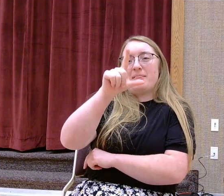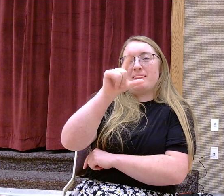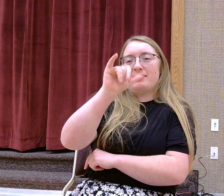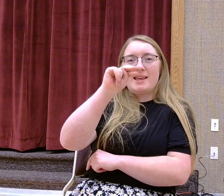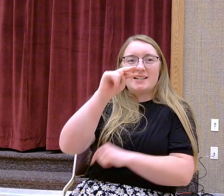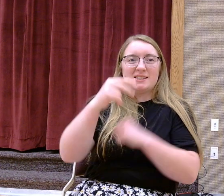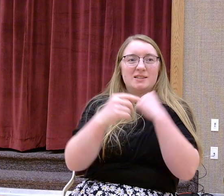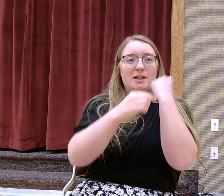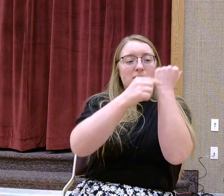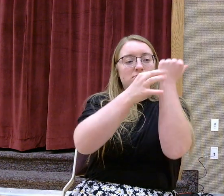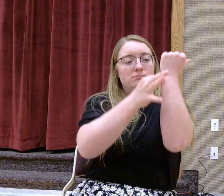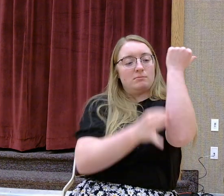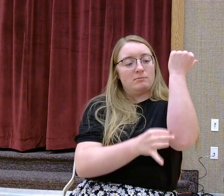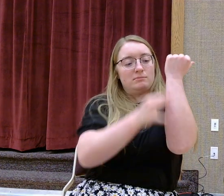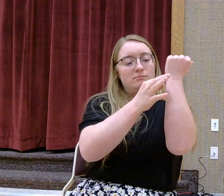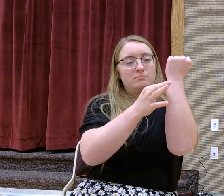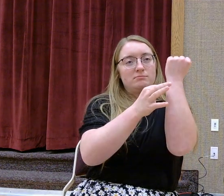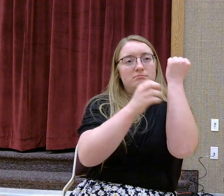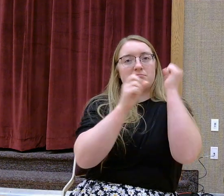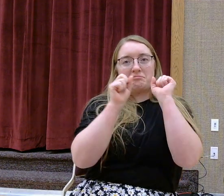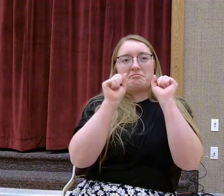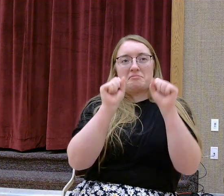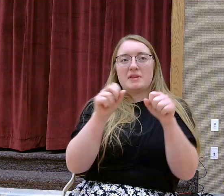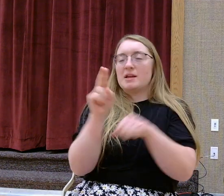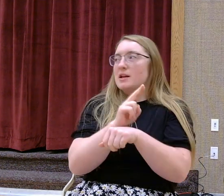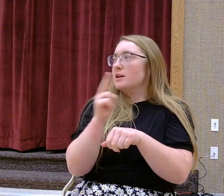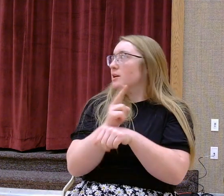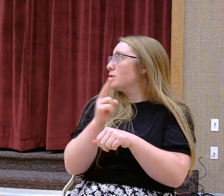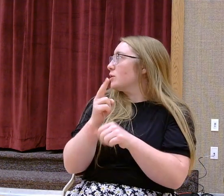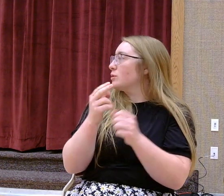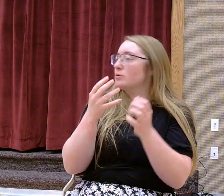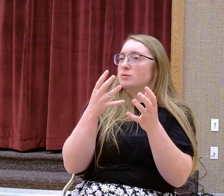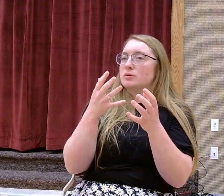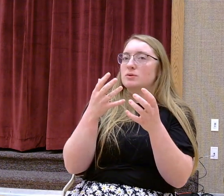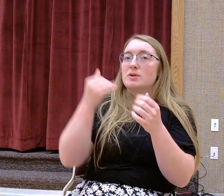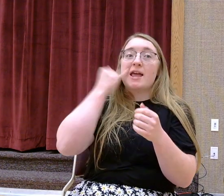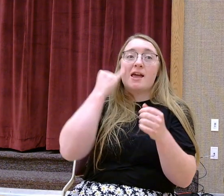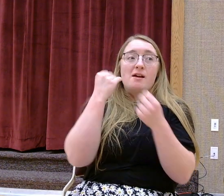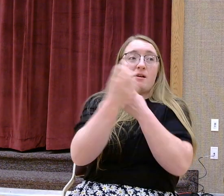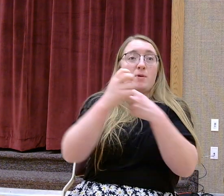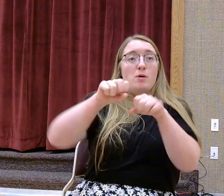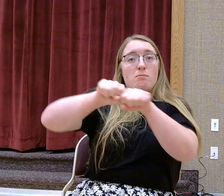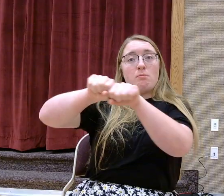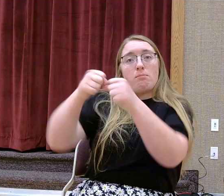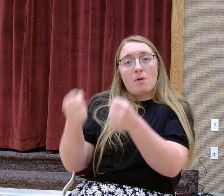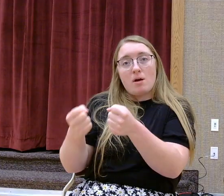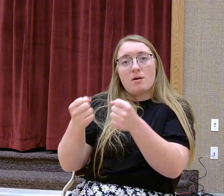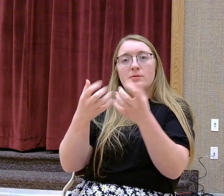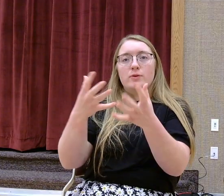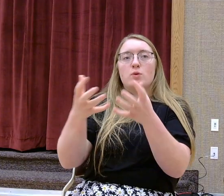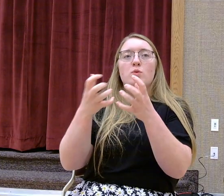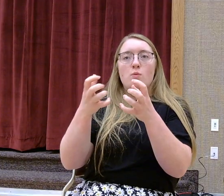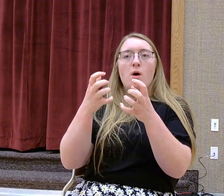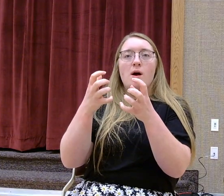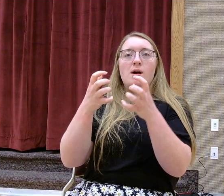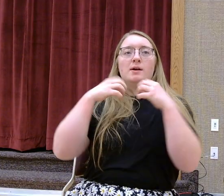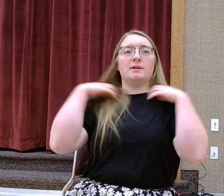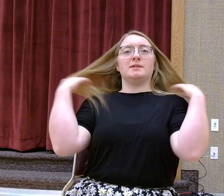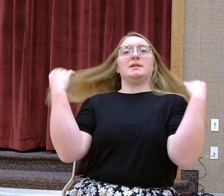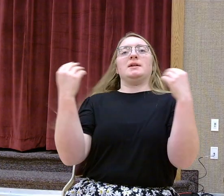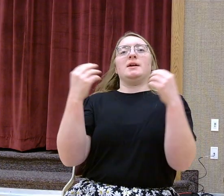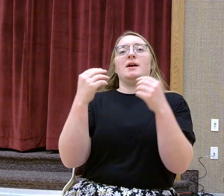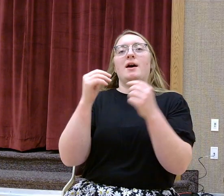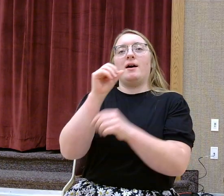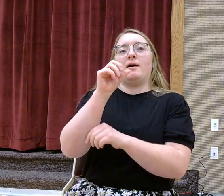ace bandages will work. But immediately you want to immobilize using a splint or sling. If you're out in the woods, you